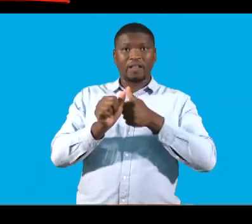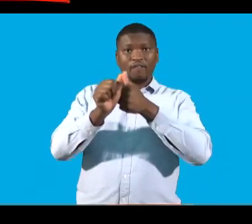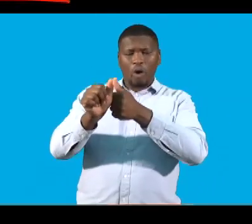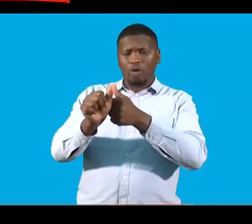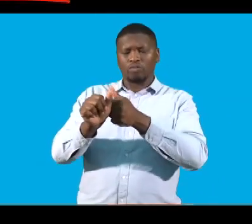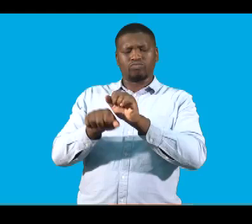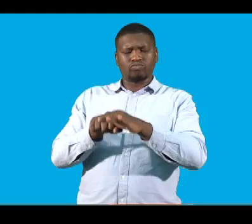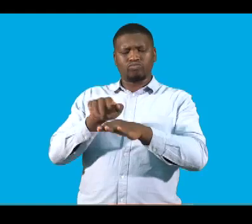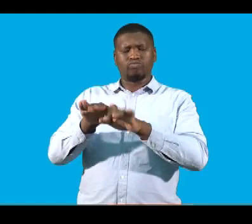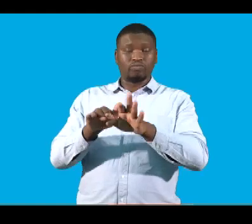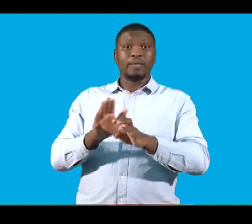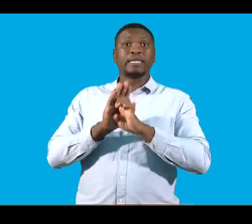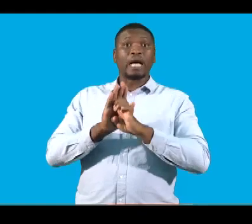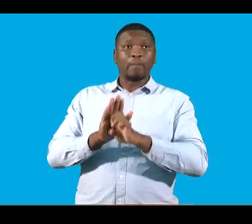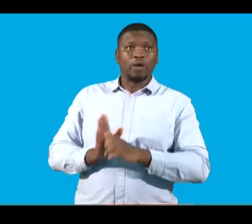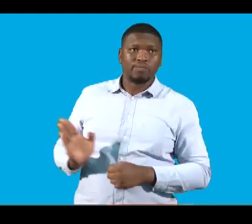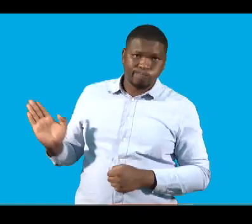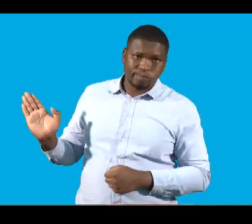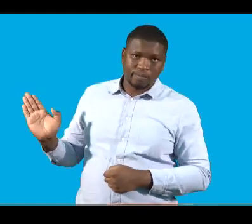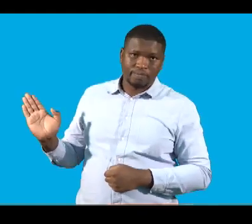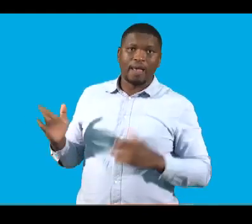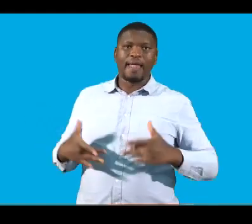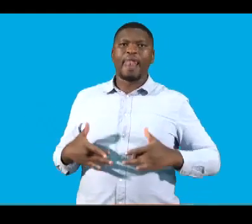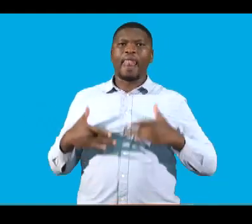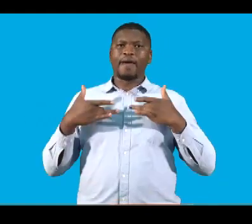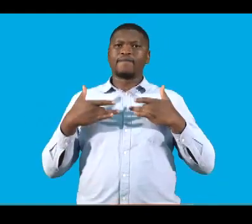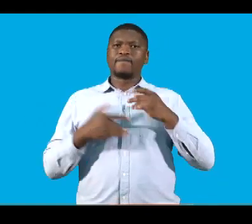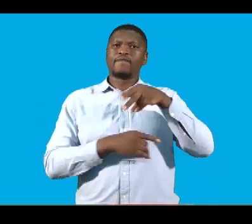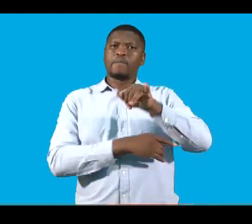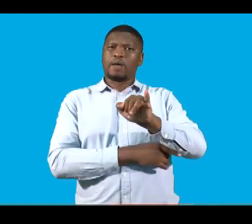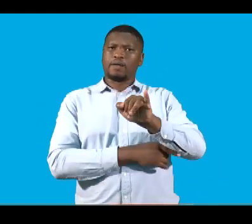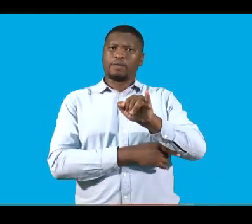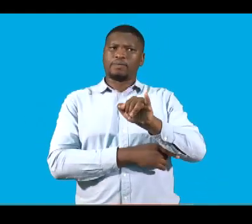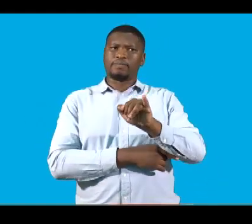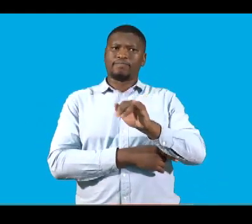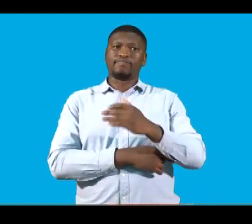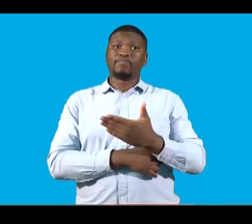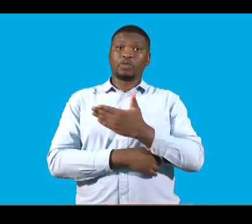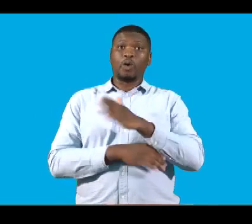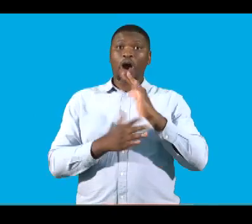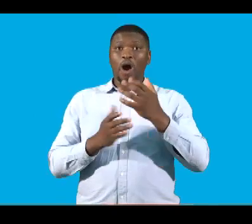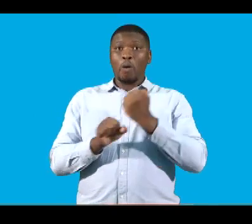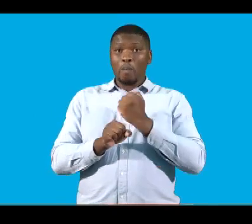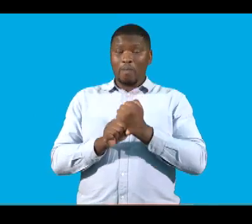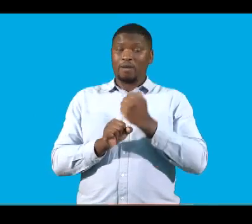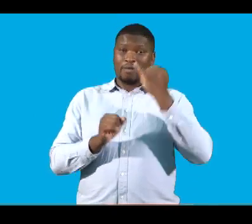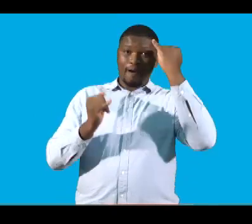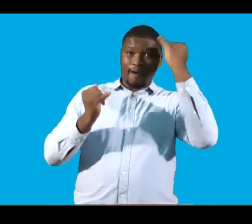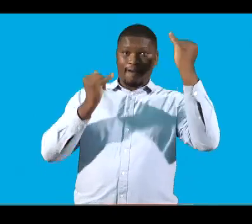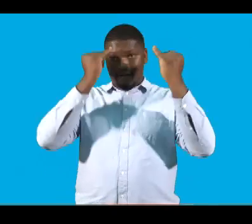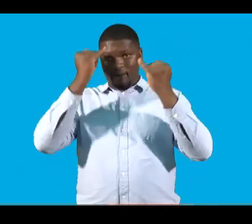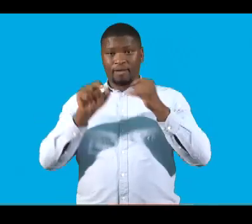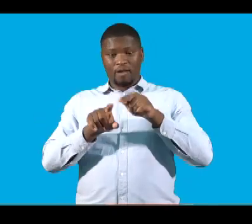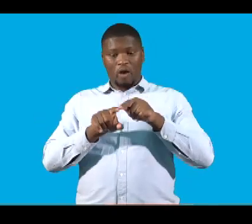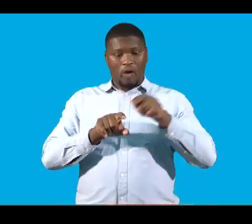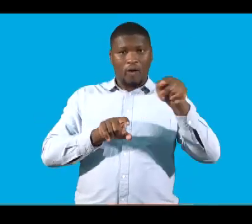in order. Now, this is an example of a Life of Pi spider diagram of how you're going to